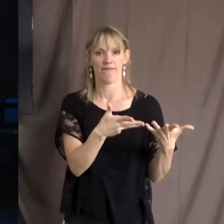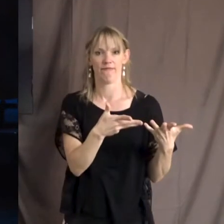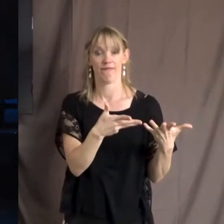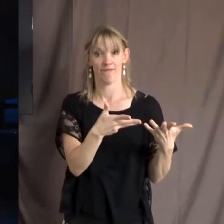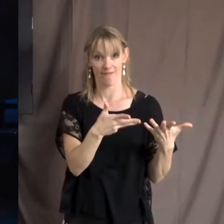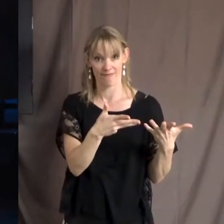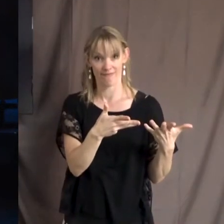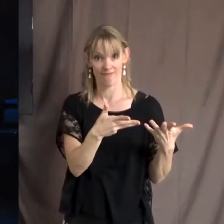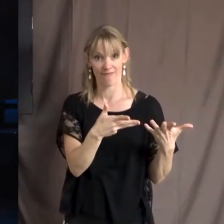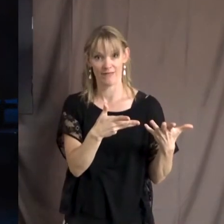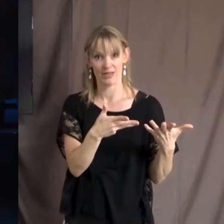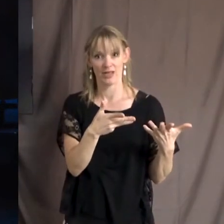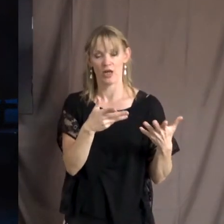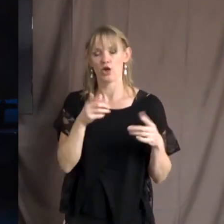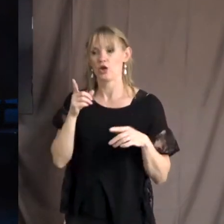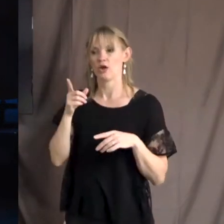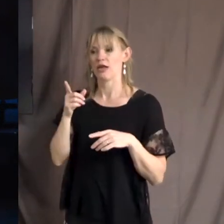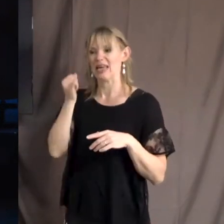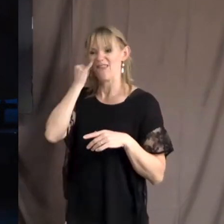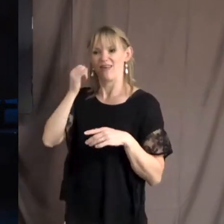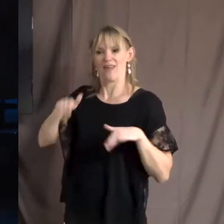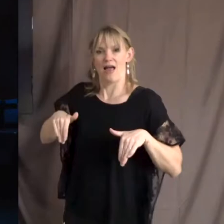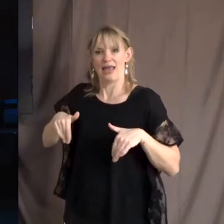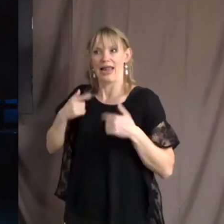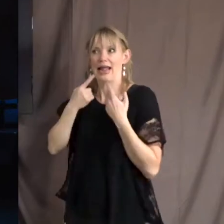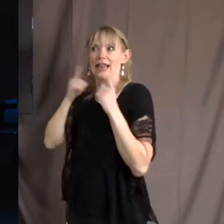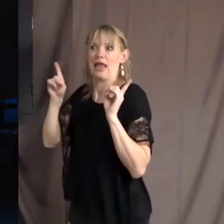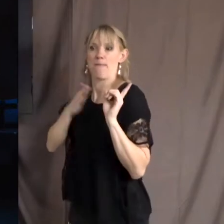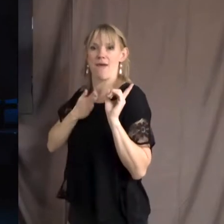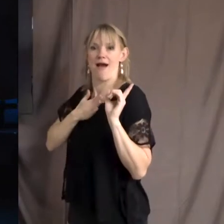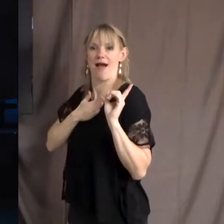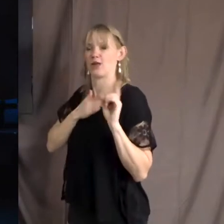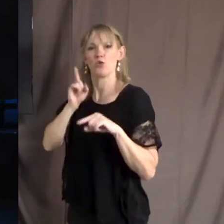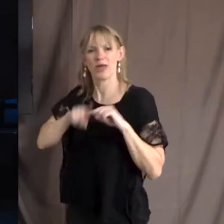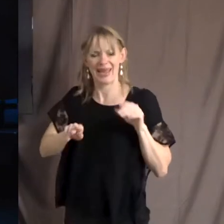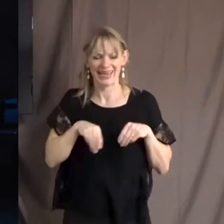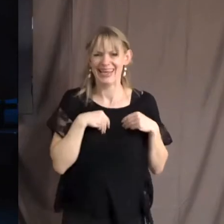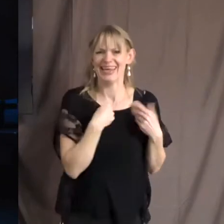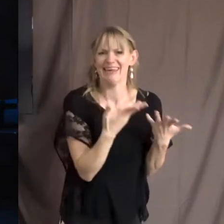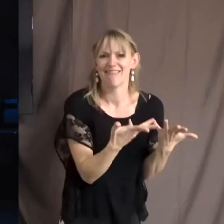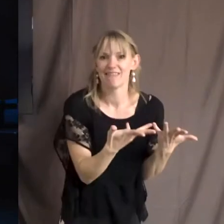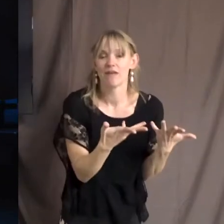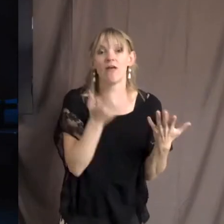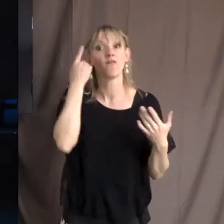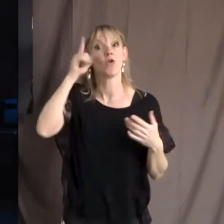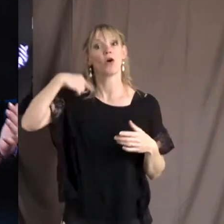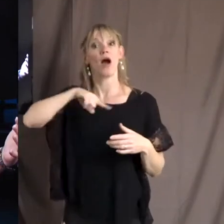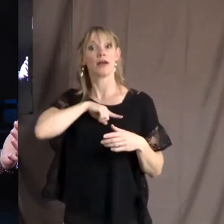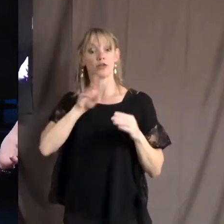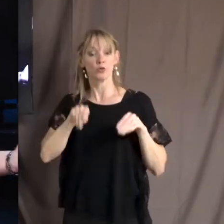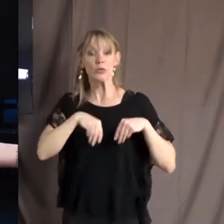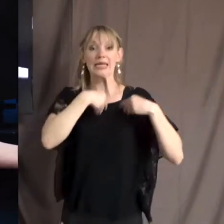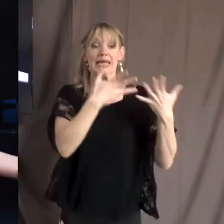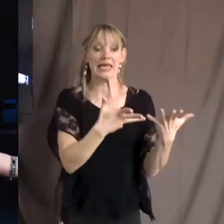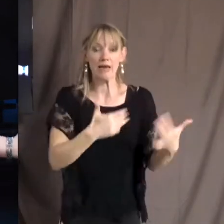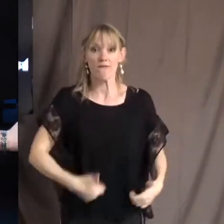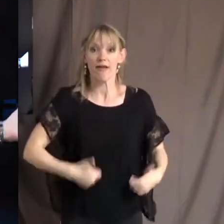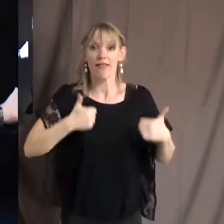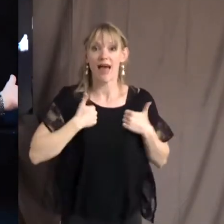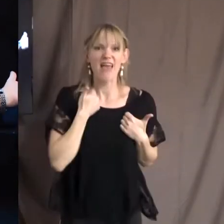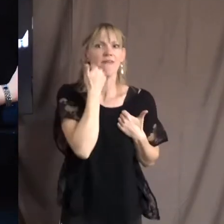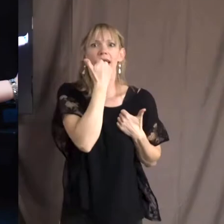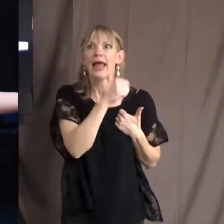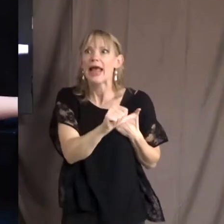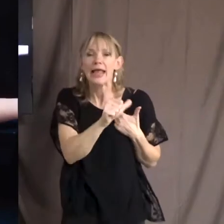what you haven't claimed already. And so in order for us to be great givers of life in any arena, we've